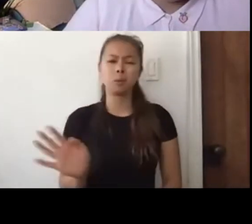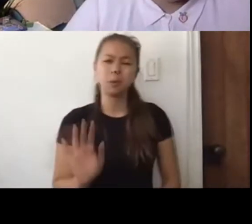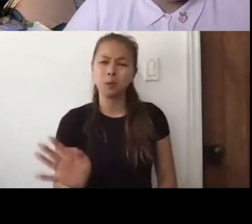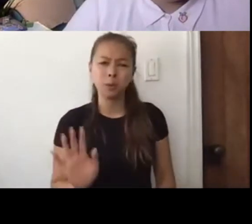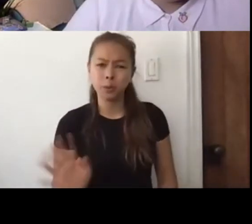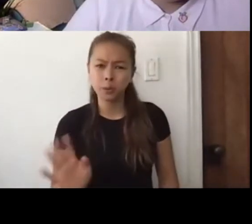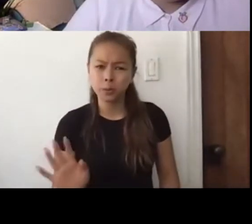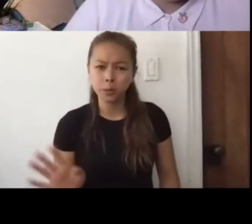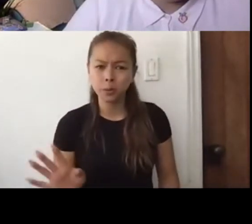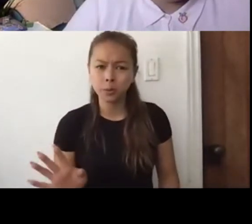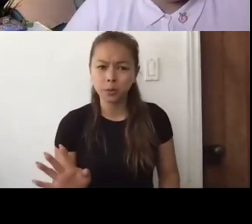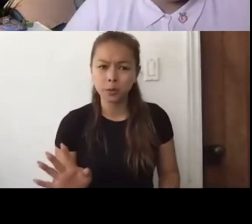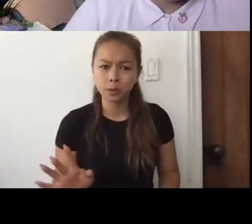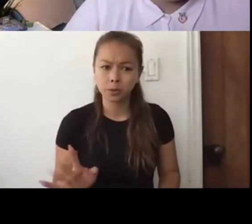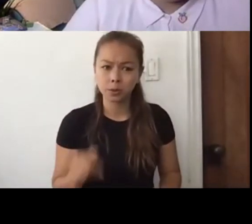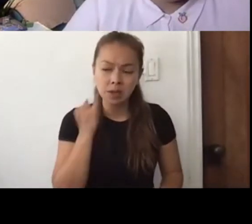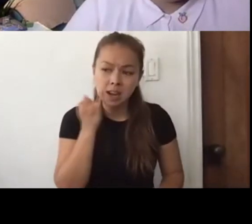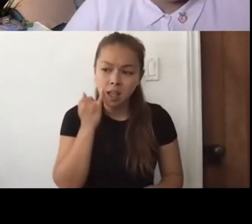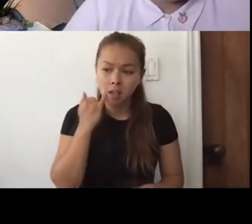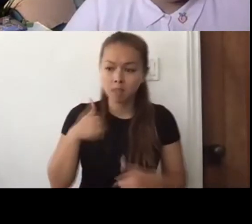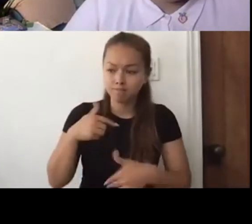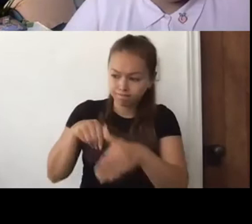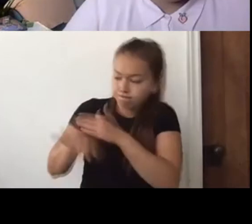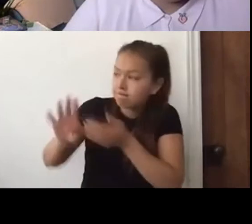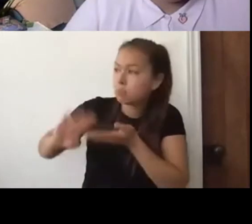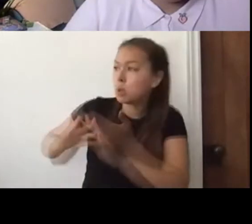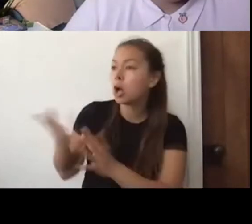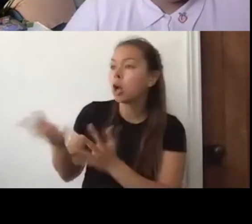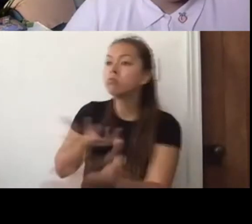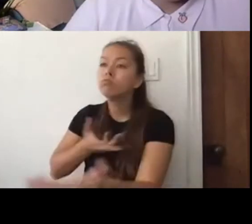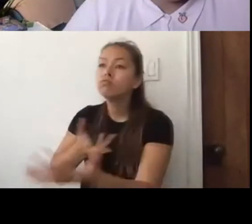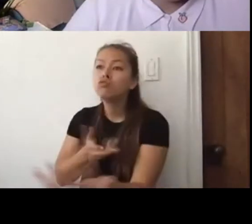to, calling you an ally or accepting you as an ally, and